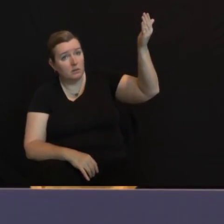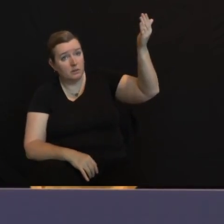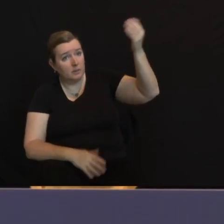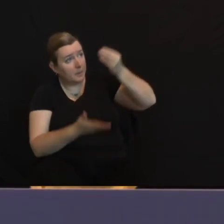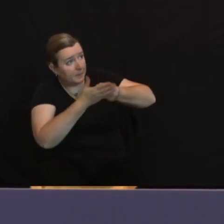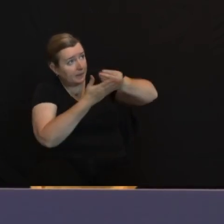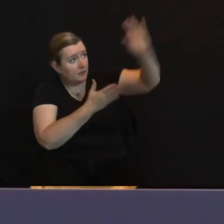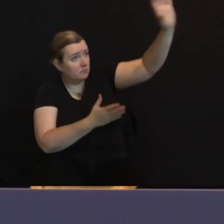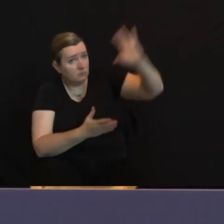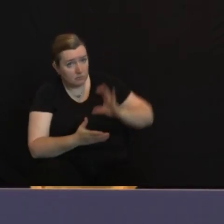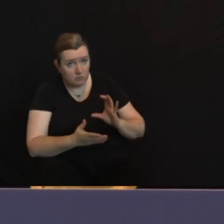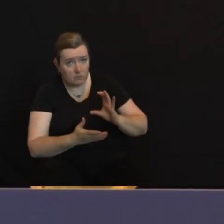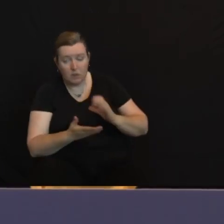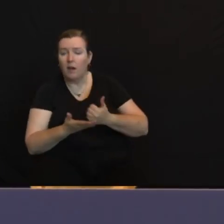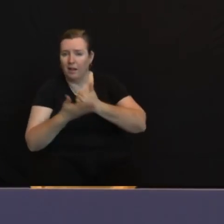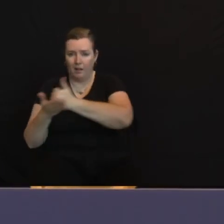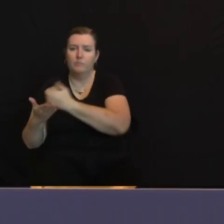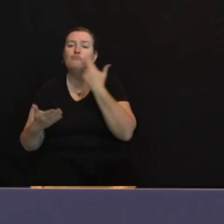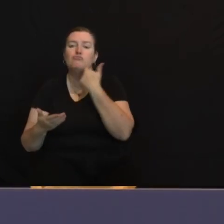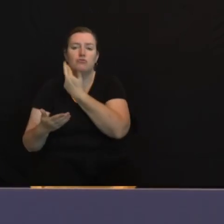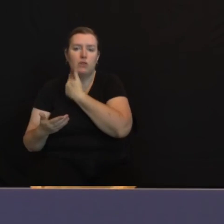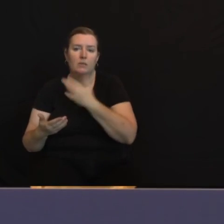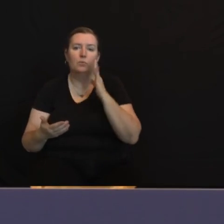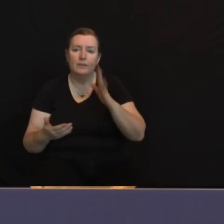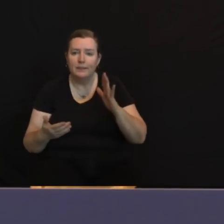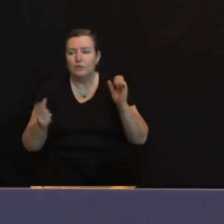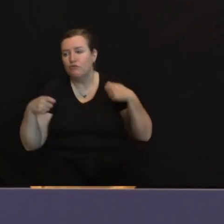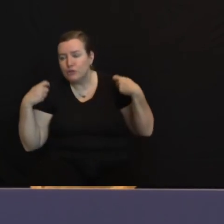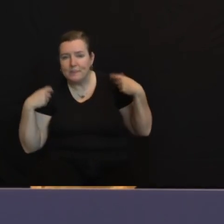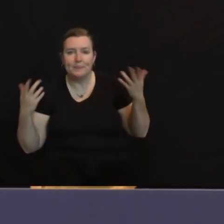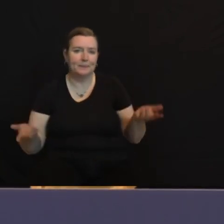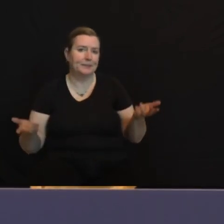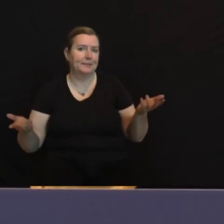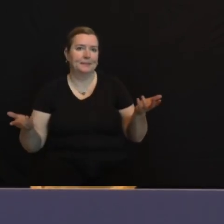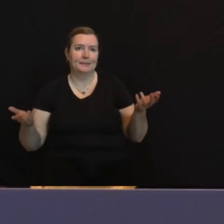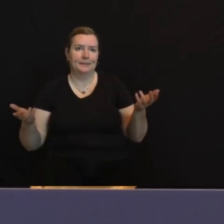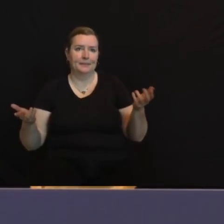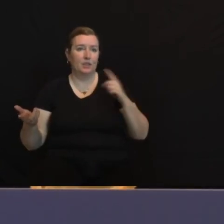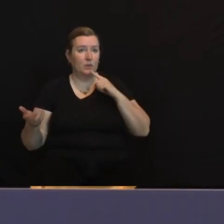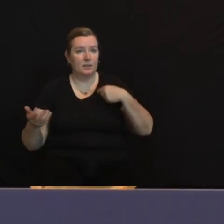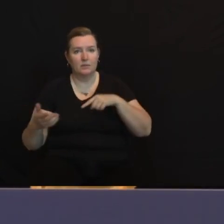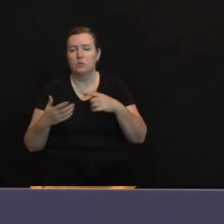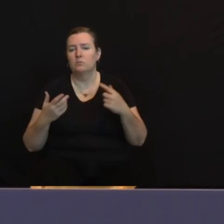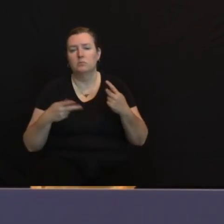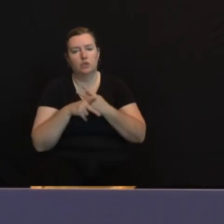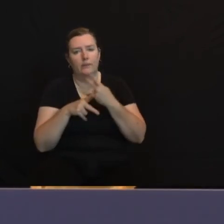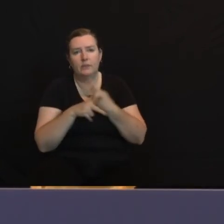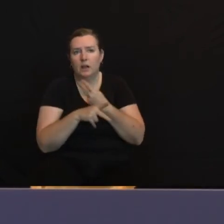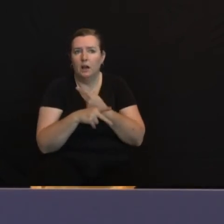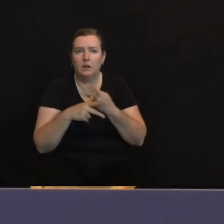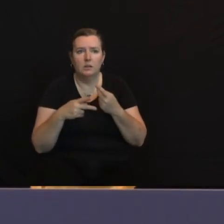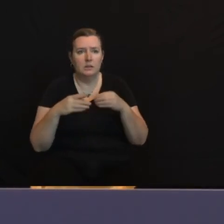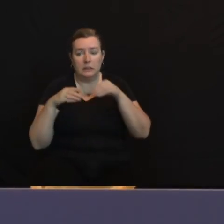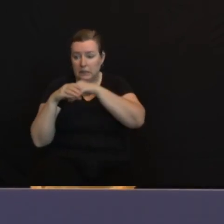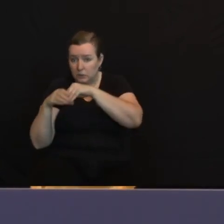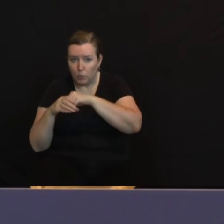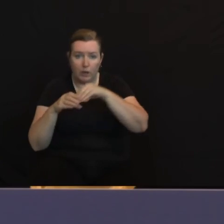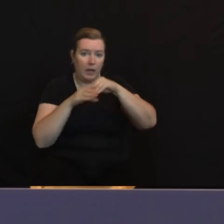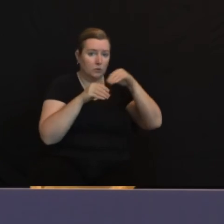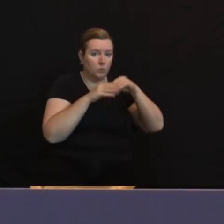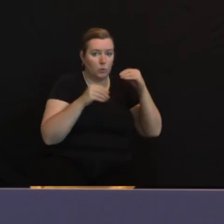it. But I have to say, and the reason I said, so there's a lot of things we're trying to figure out whether it's indoors or outdoors right now, and try